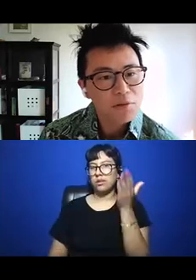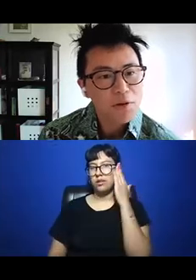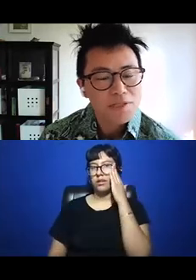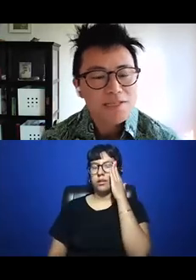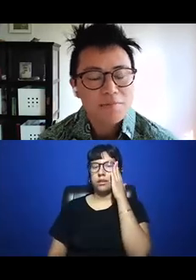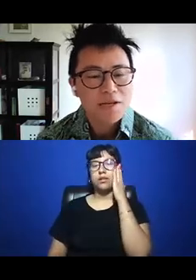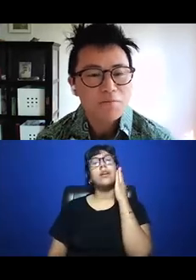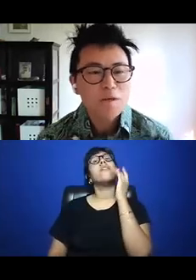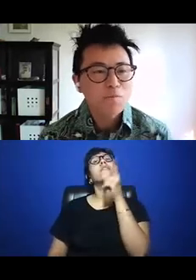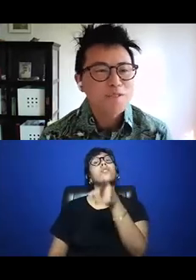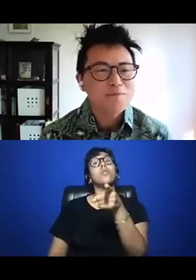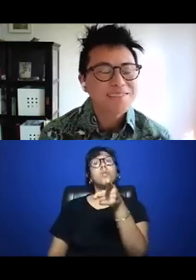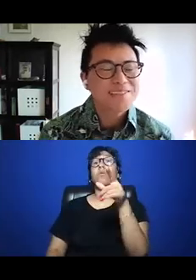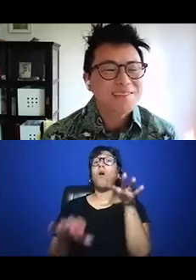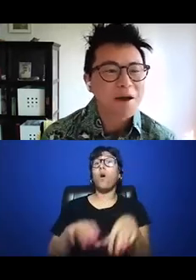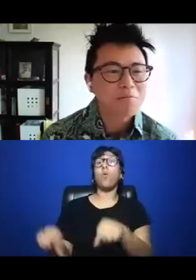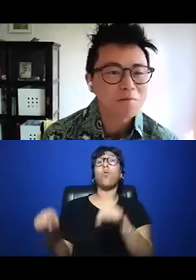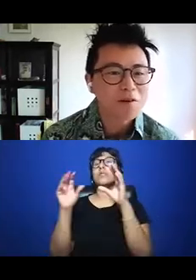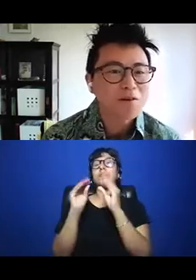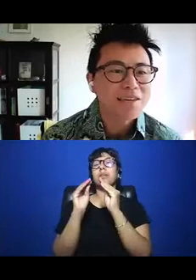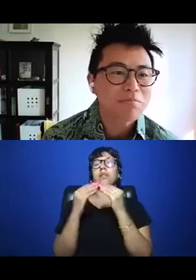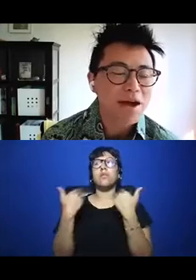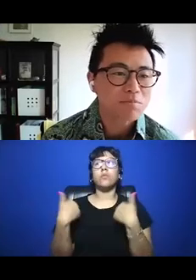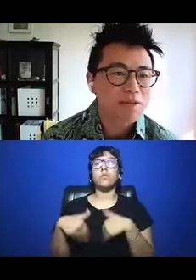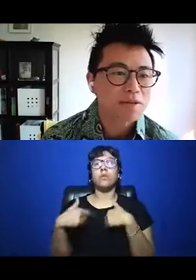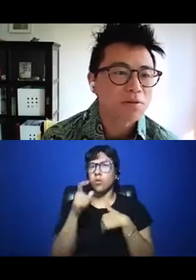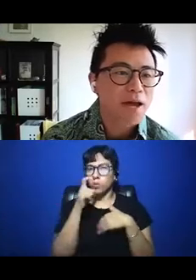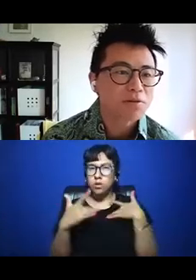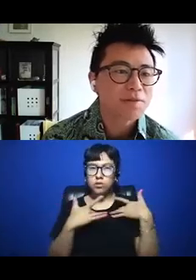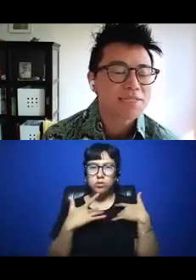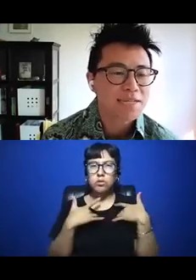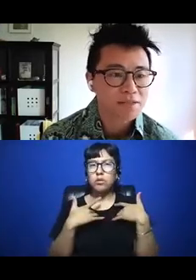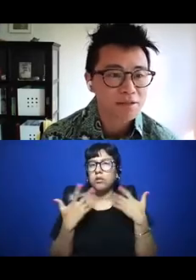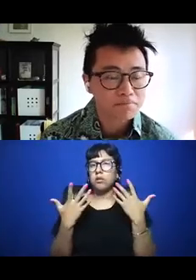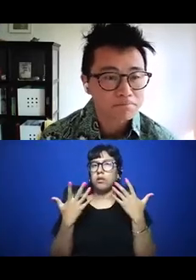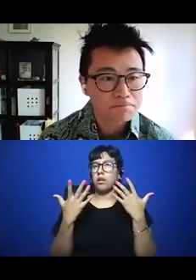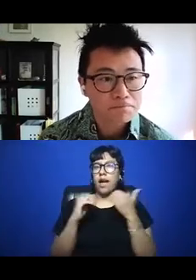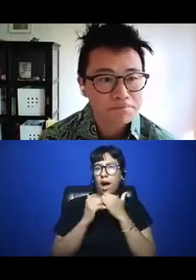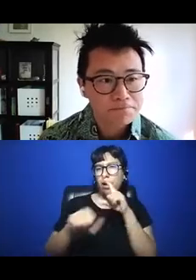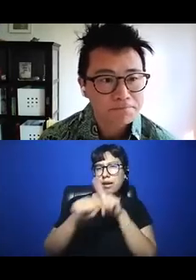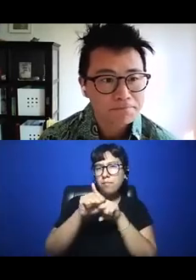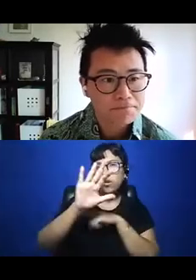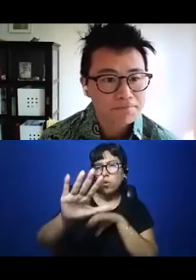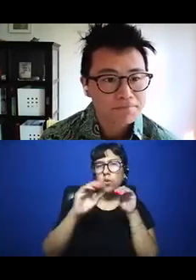If you were hosting this meeting, what would you be concerned about? What could the impacts be to you and your organization?